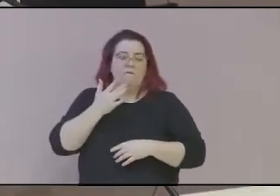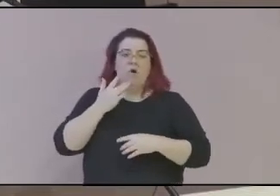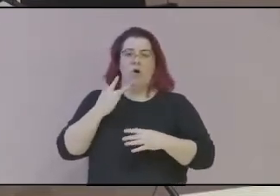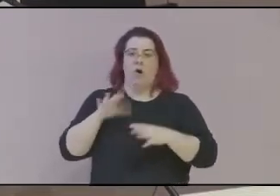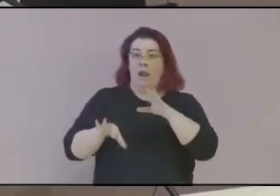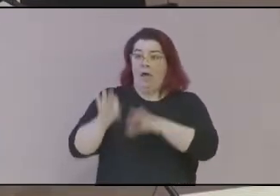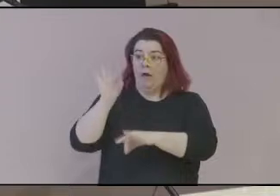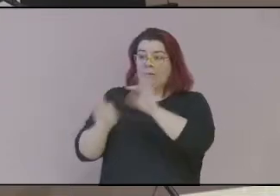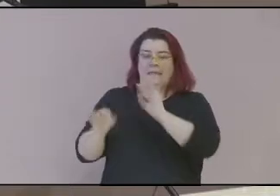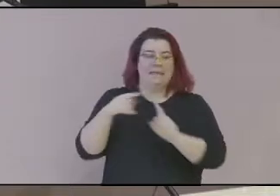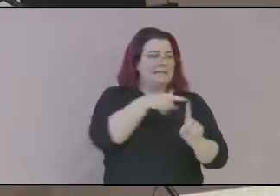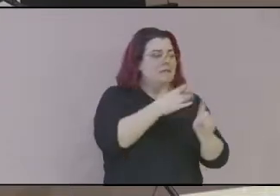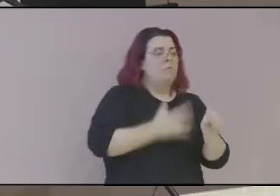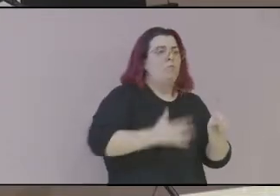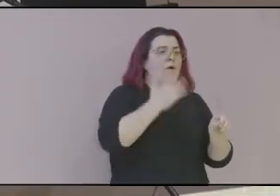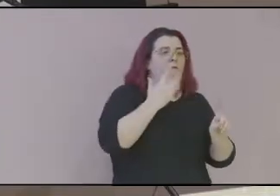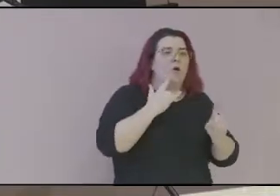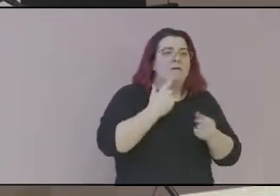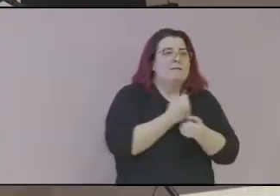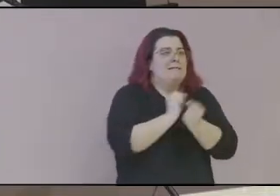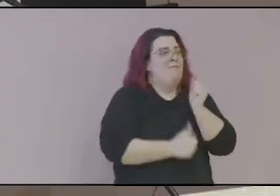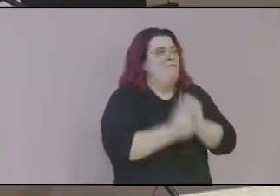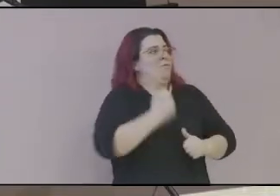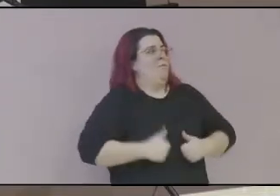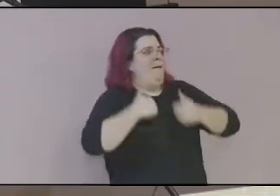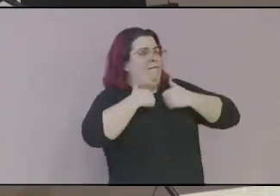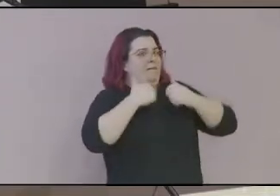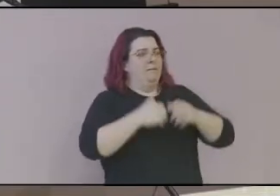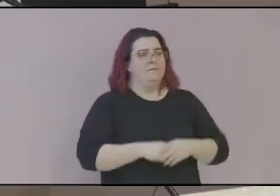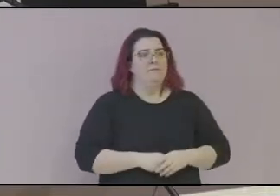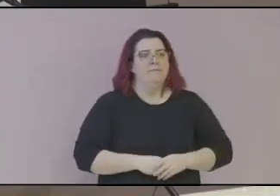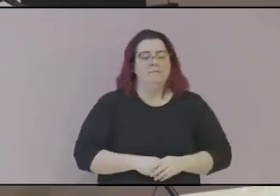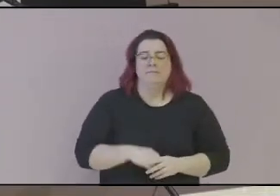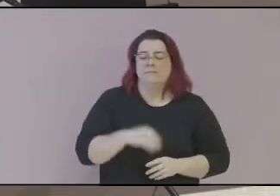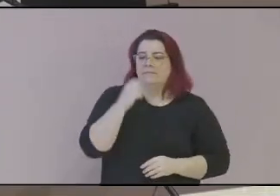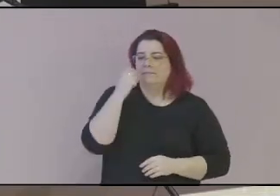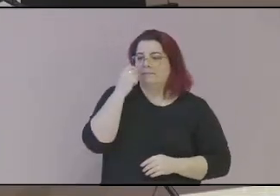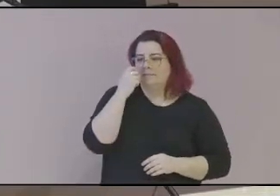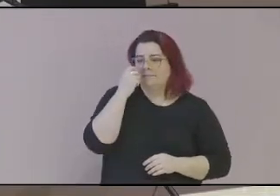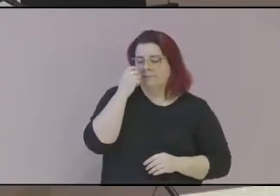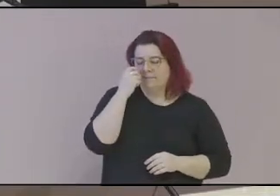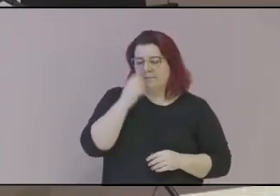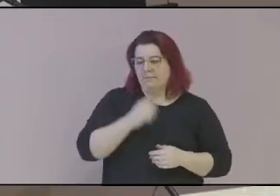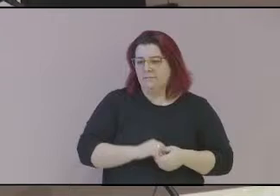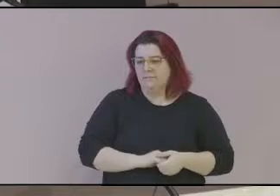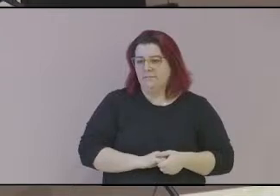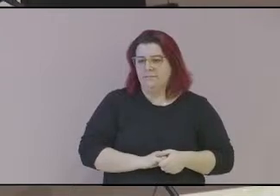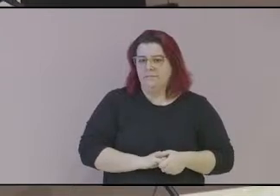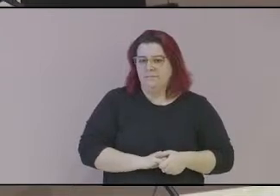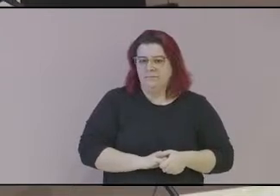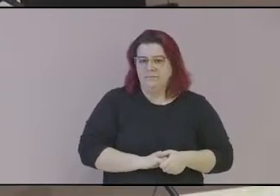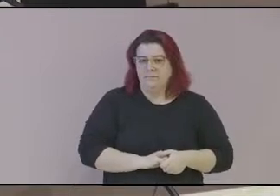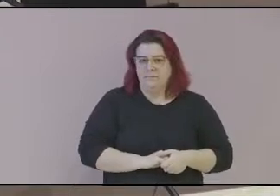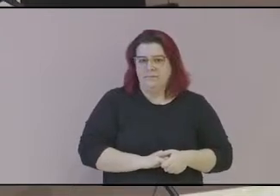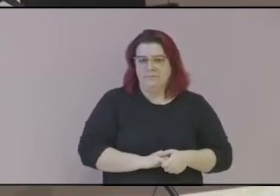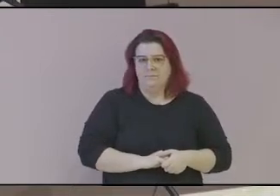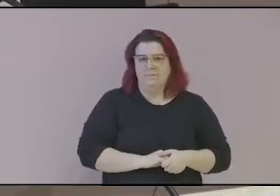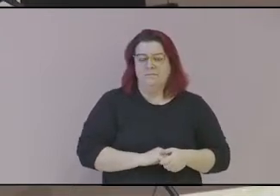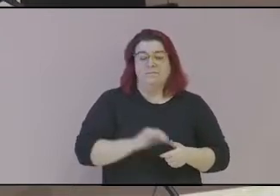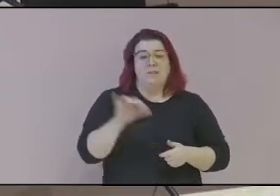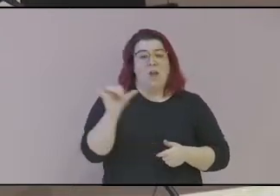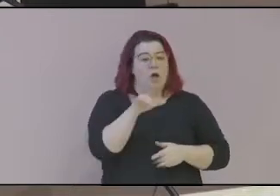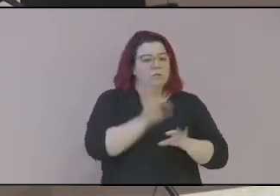short-term mortality risk needs to be interpreted more narrowly to avoid unnecessarily screening out individuals